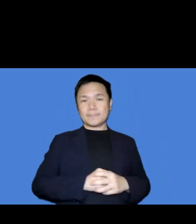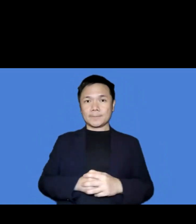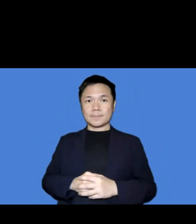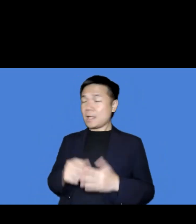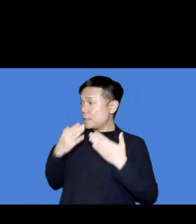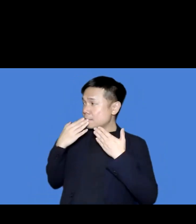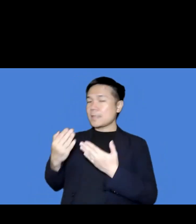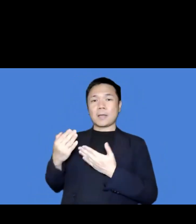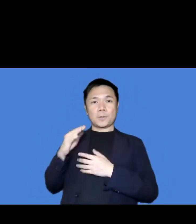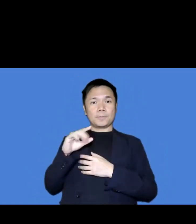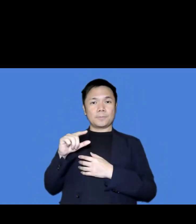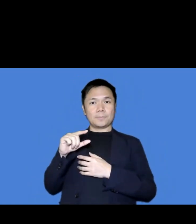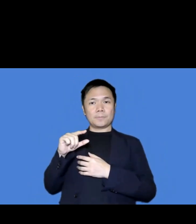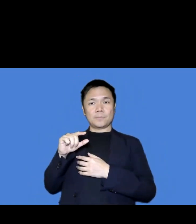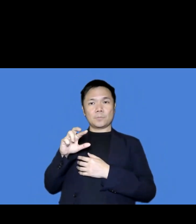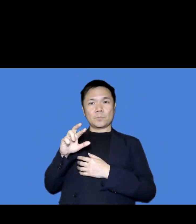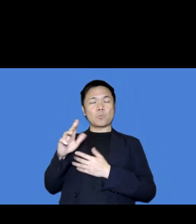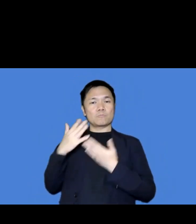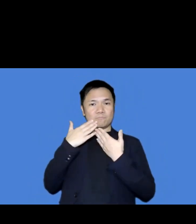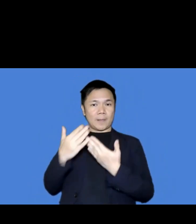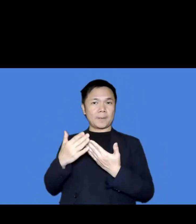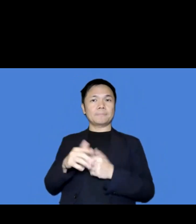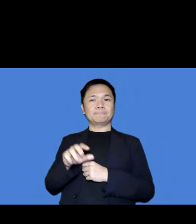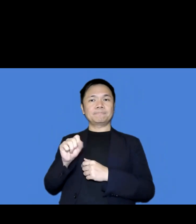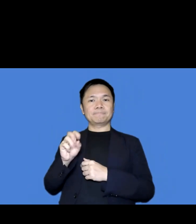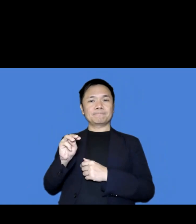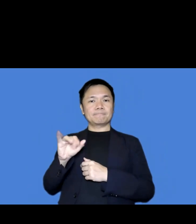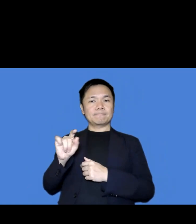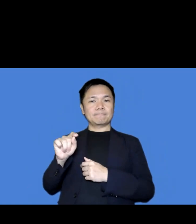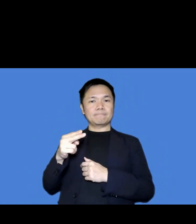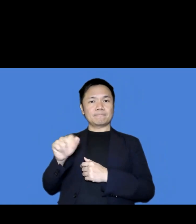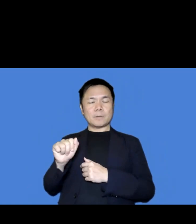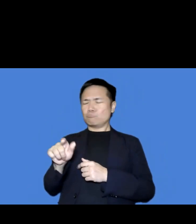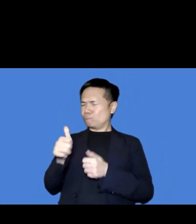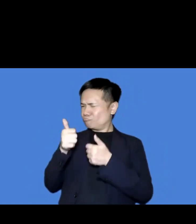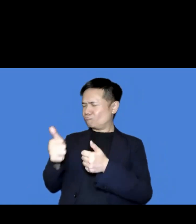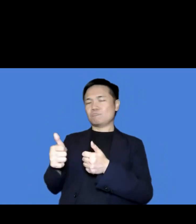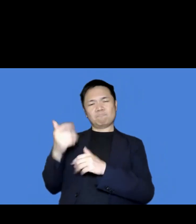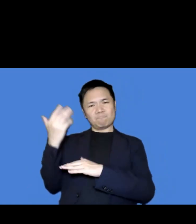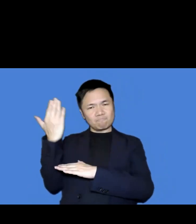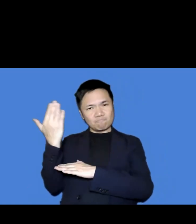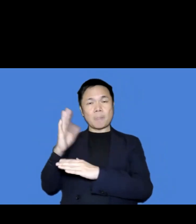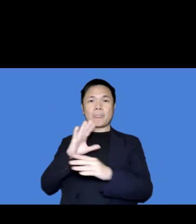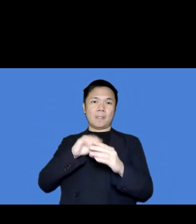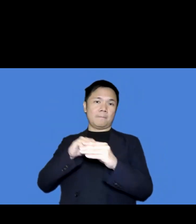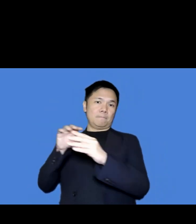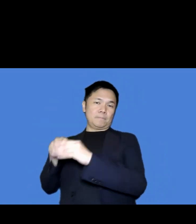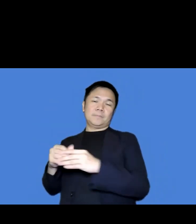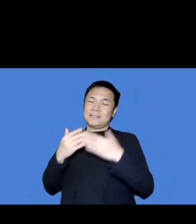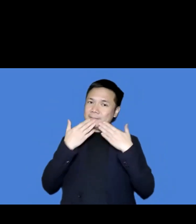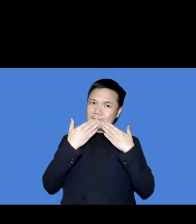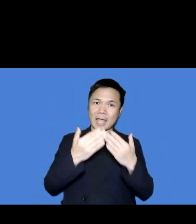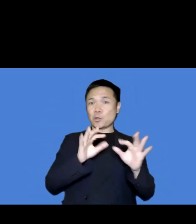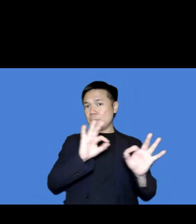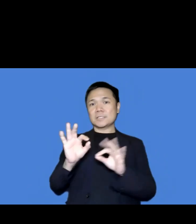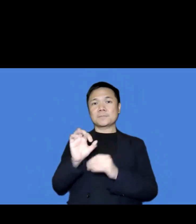So it's very in line with what Arman spoke about. Political participation is our need of the hour. Thank you so much,